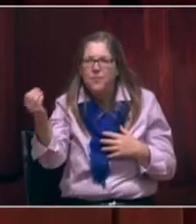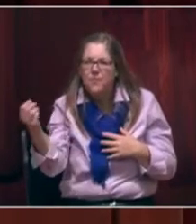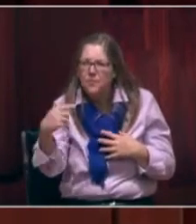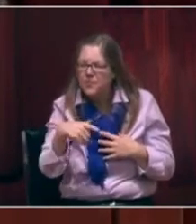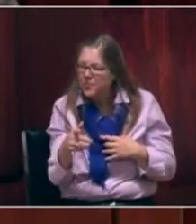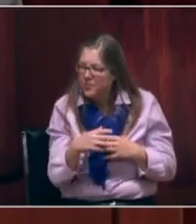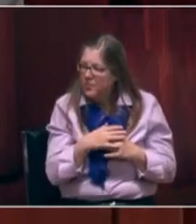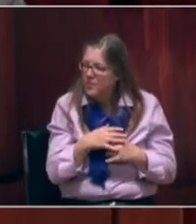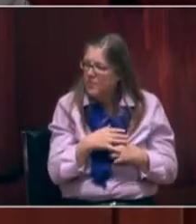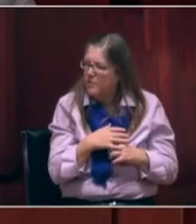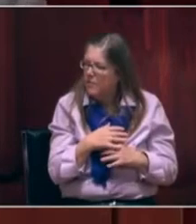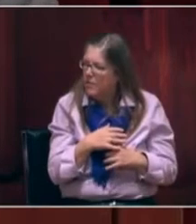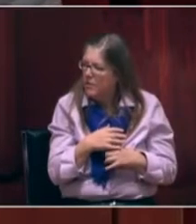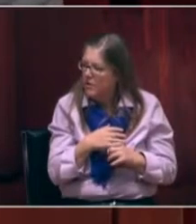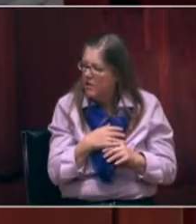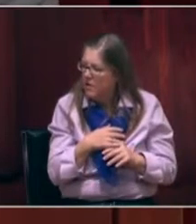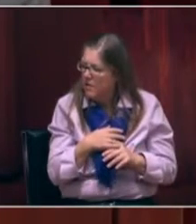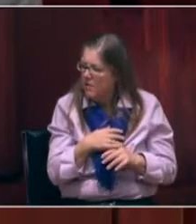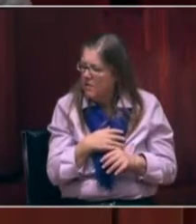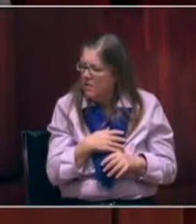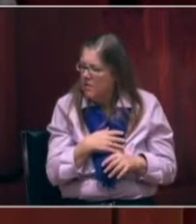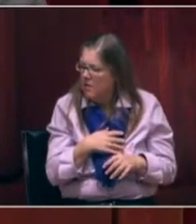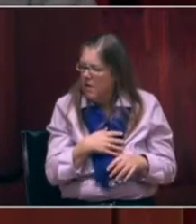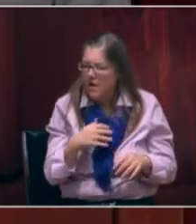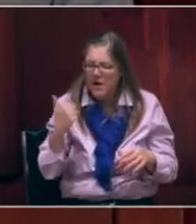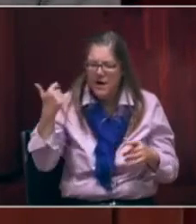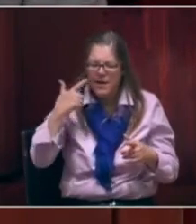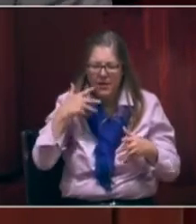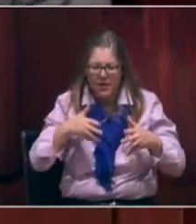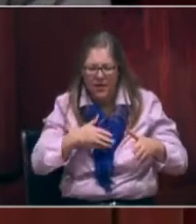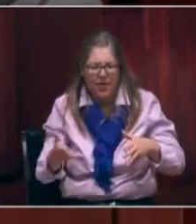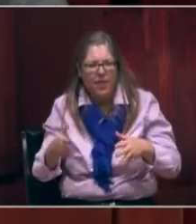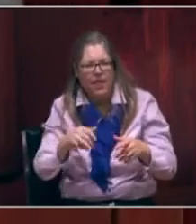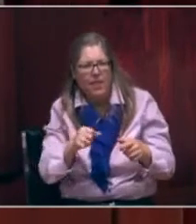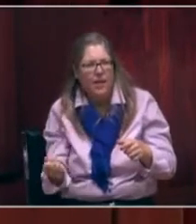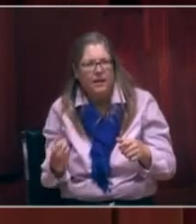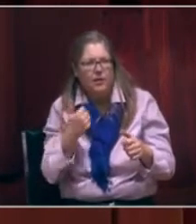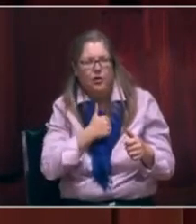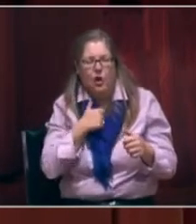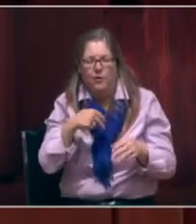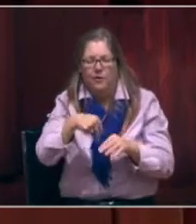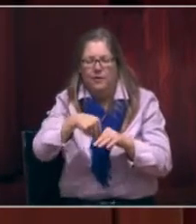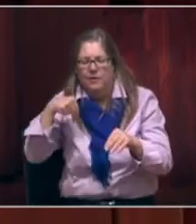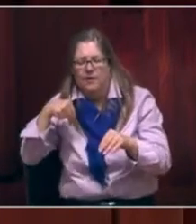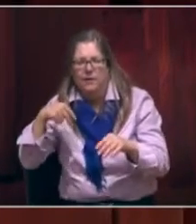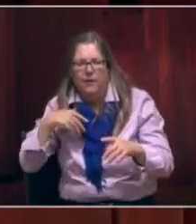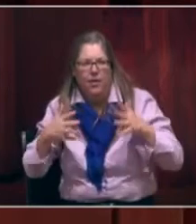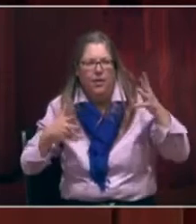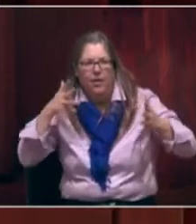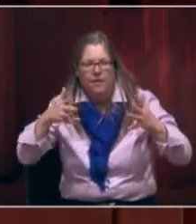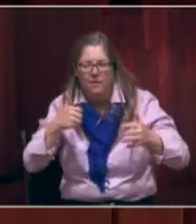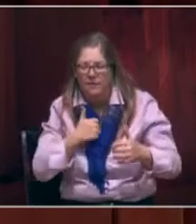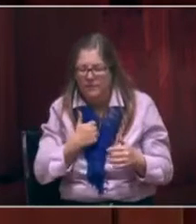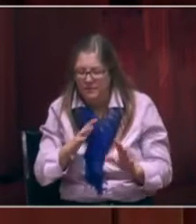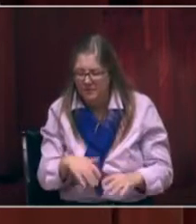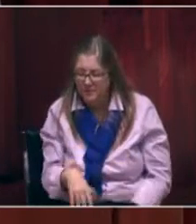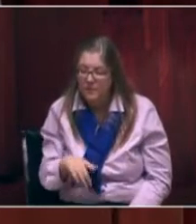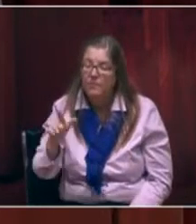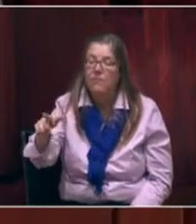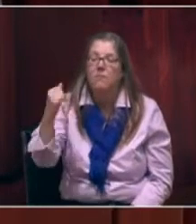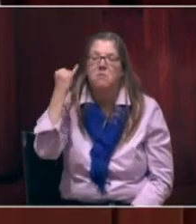so I talk with my hands a lot. I'm going to stand over here. So So you have an agency who's using